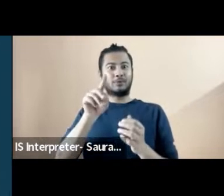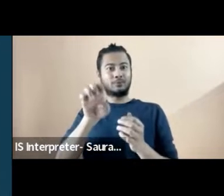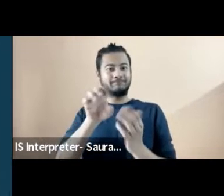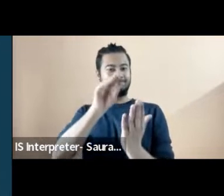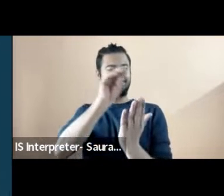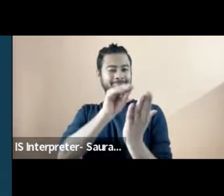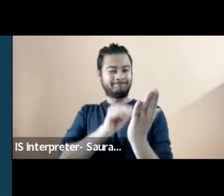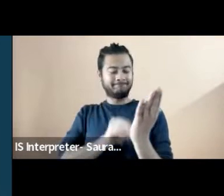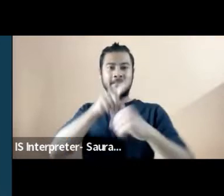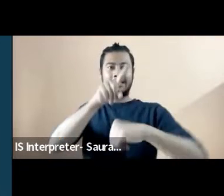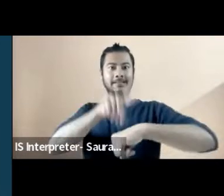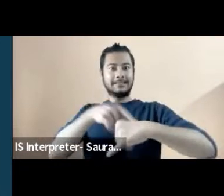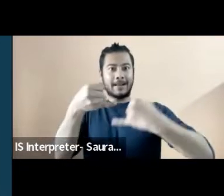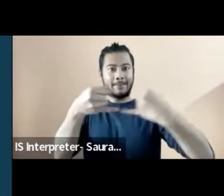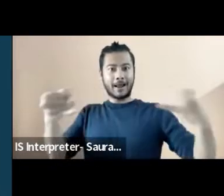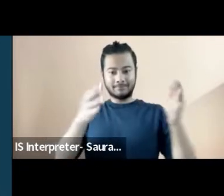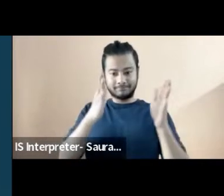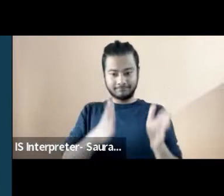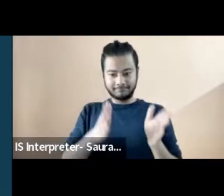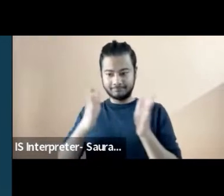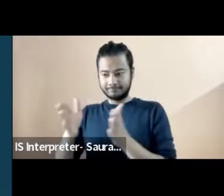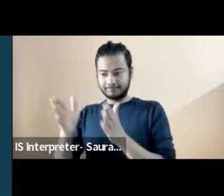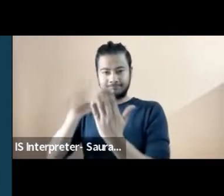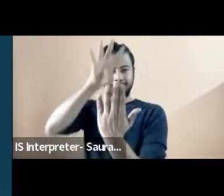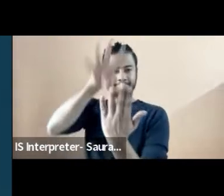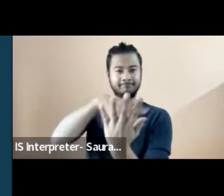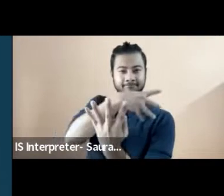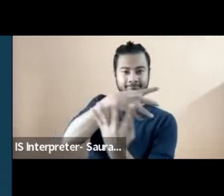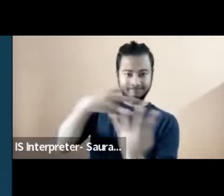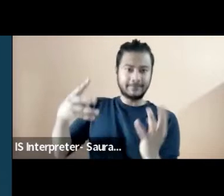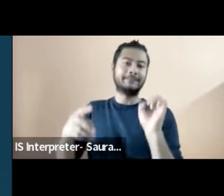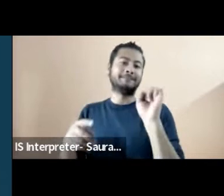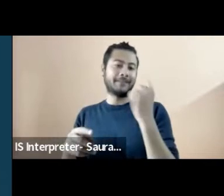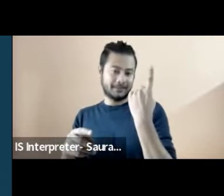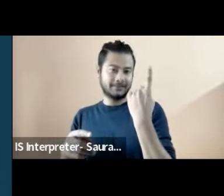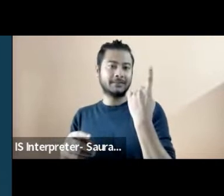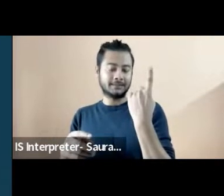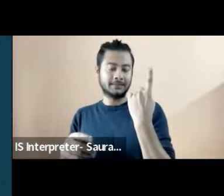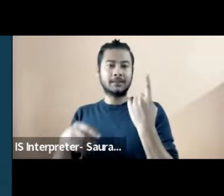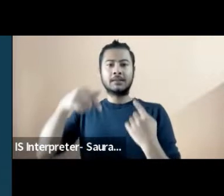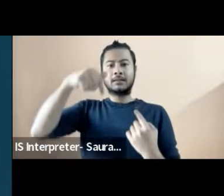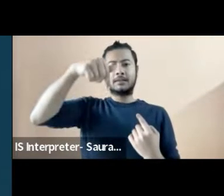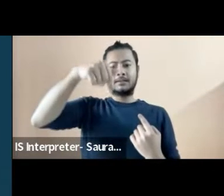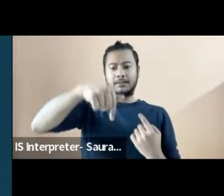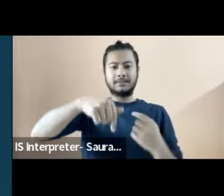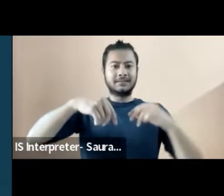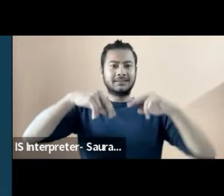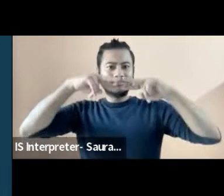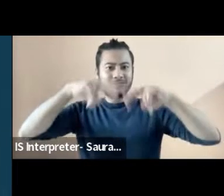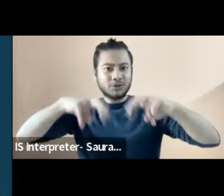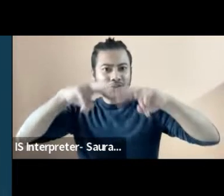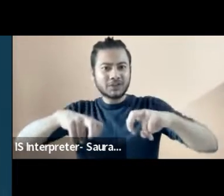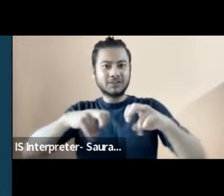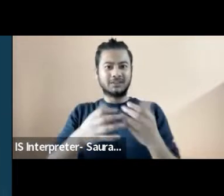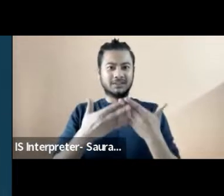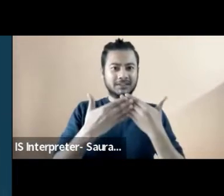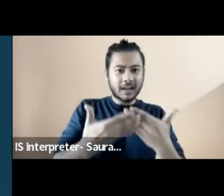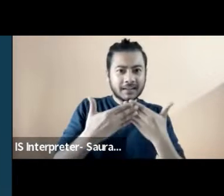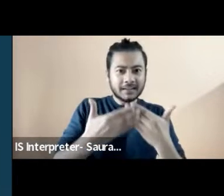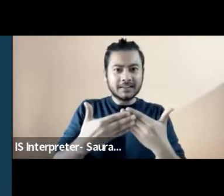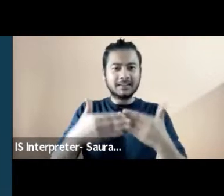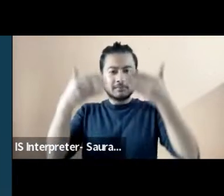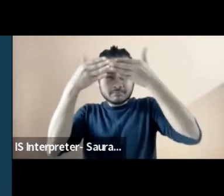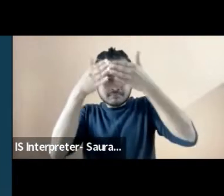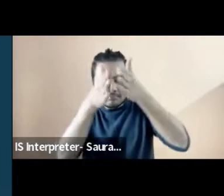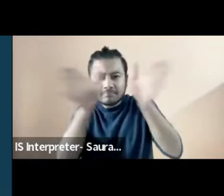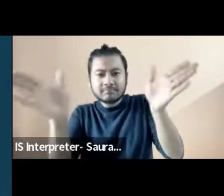to focus on, for example, what should be the scope of the study that we want to do. And